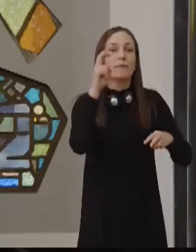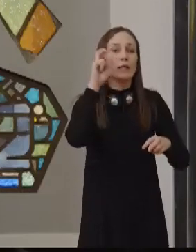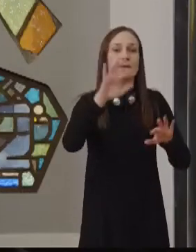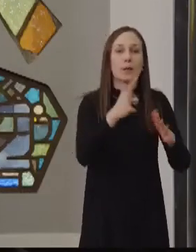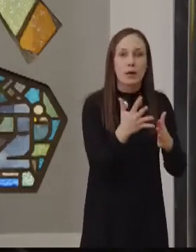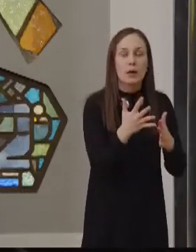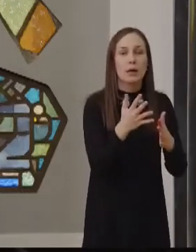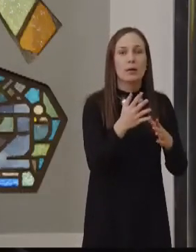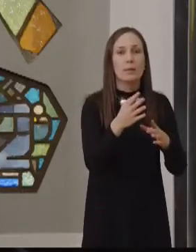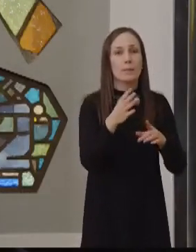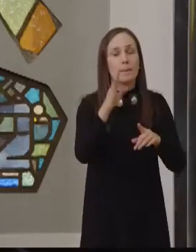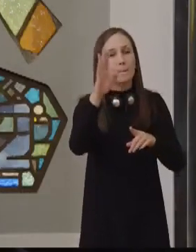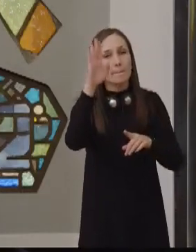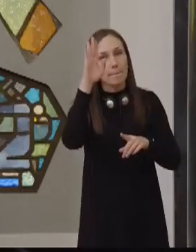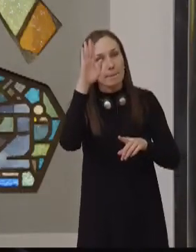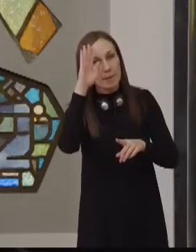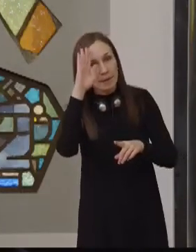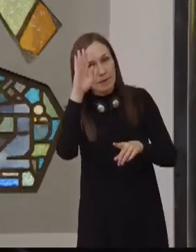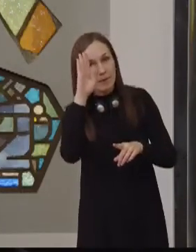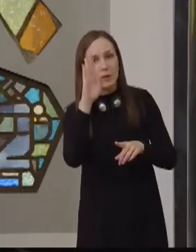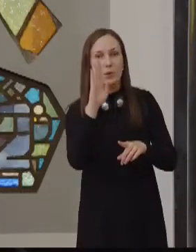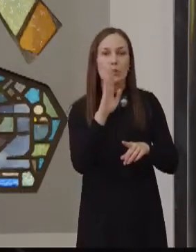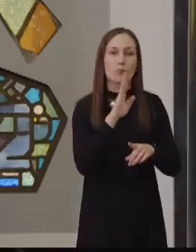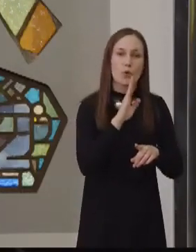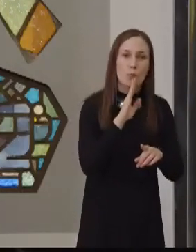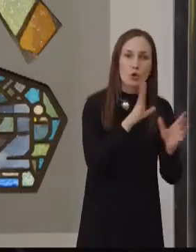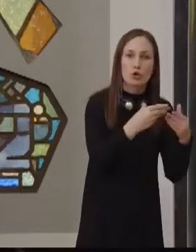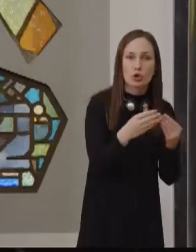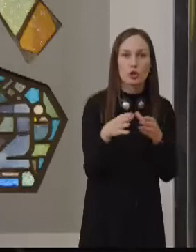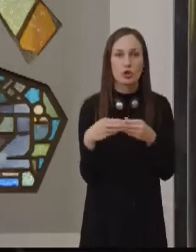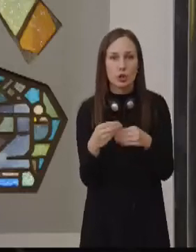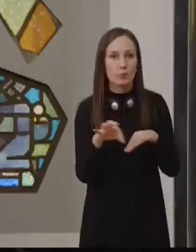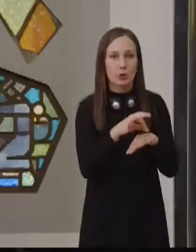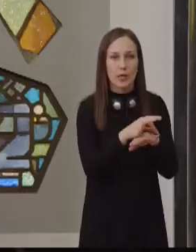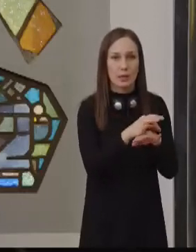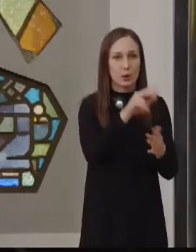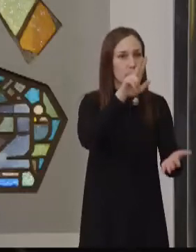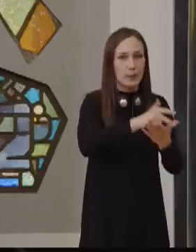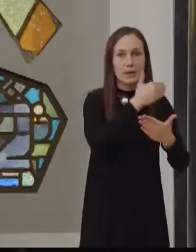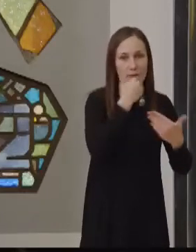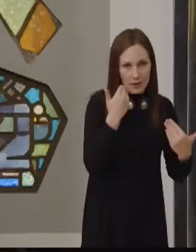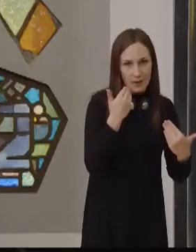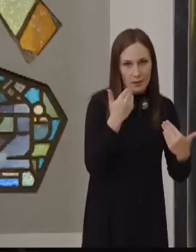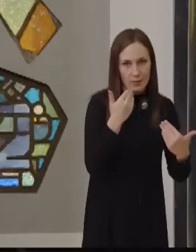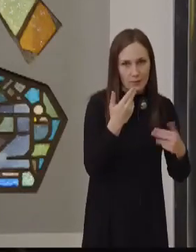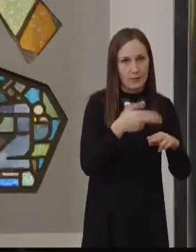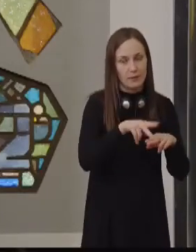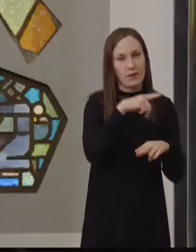there is a lot of homophobia in the countries which have not adopted laws on